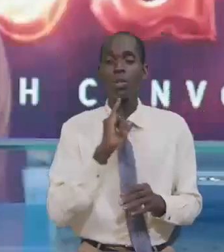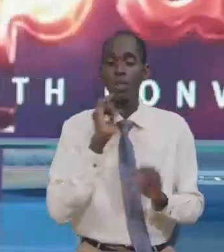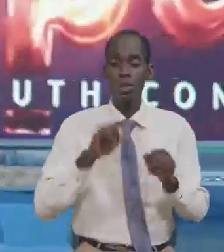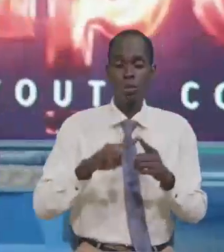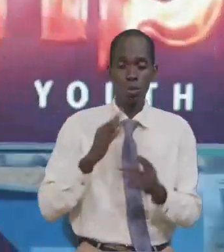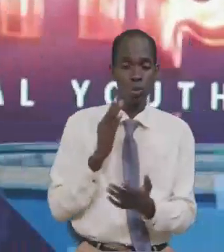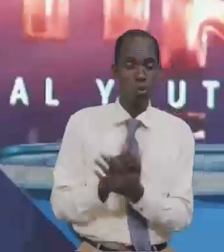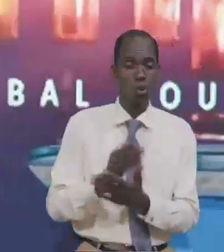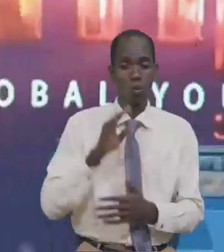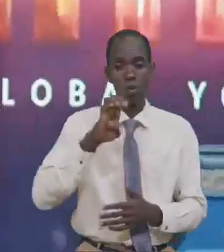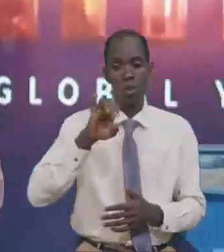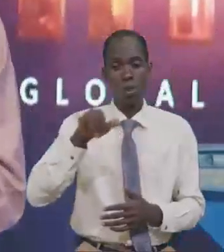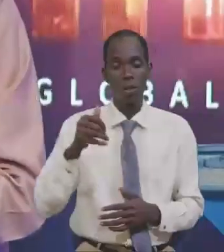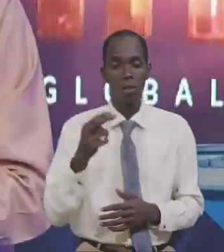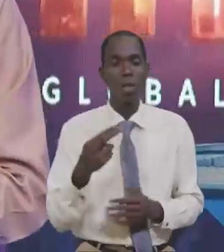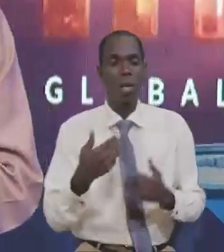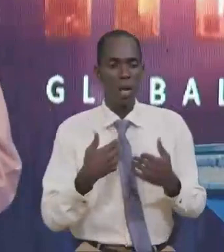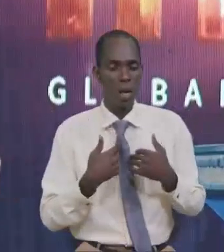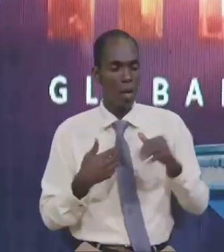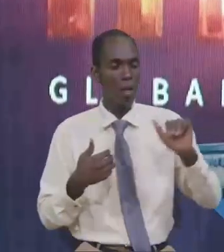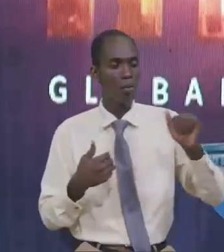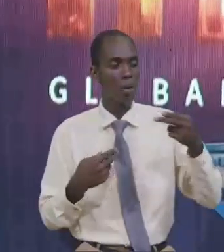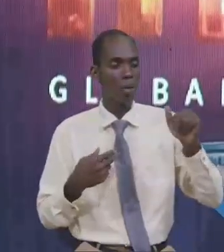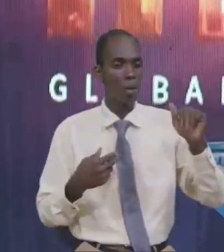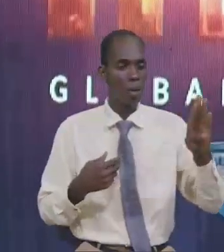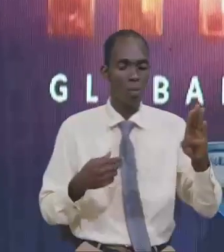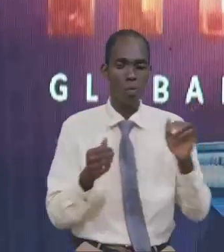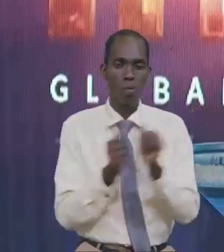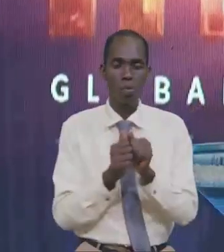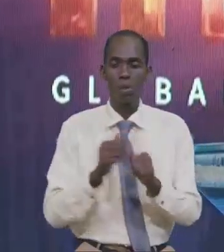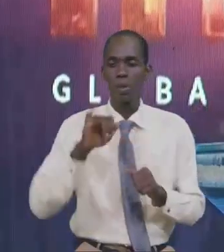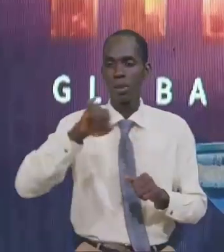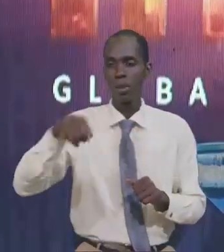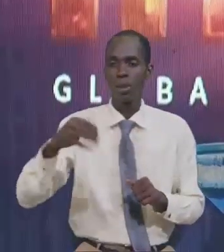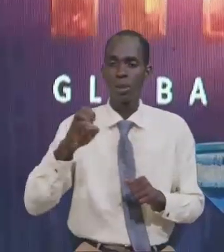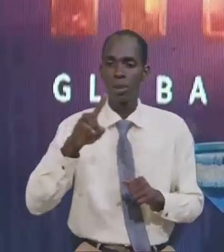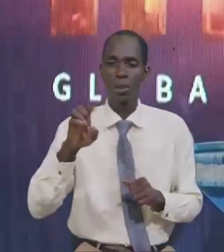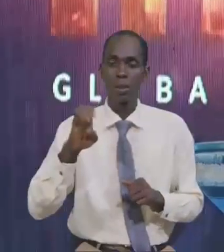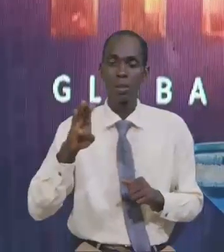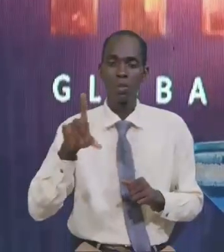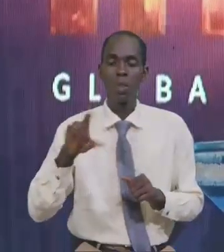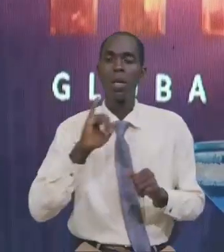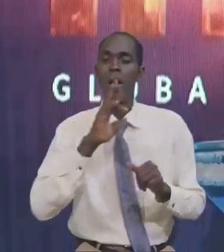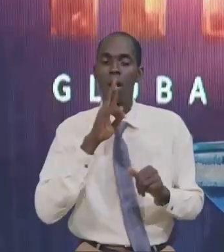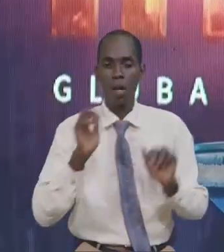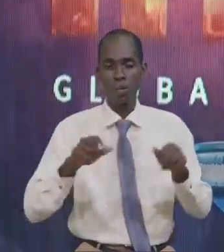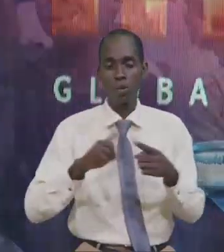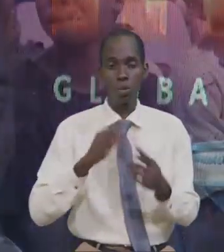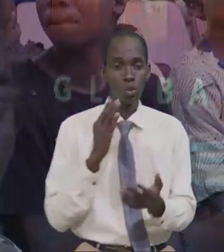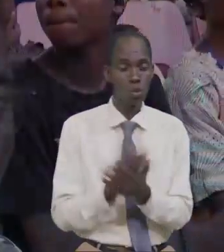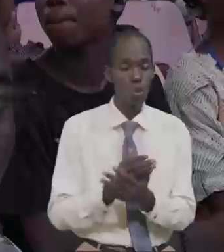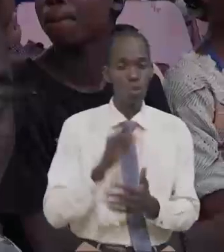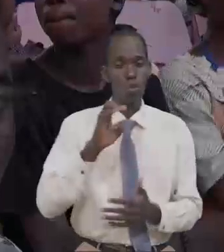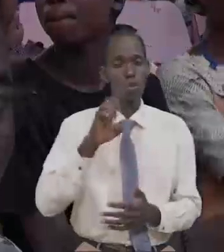man was unstoppable. And I want to raise you. What am I